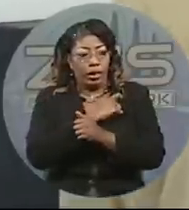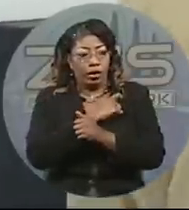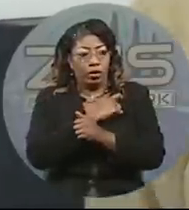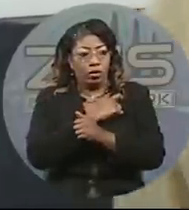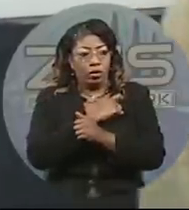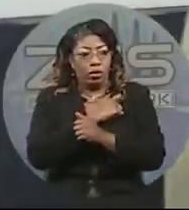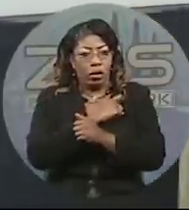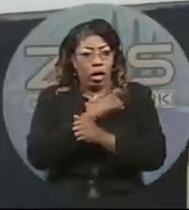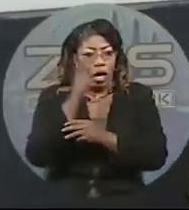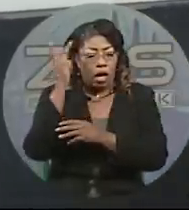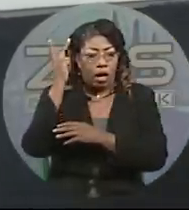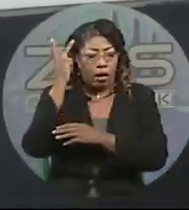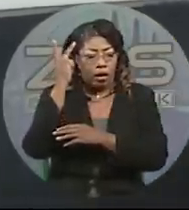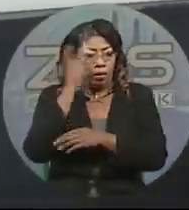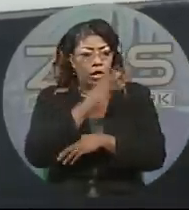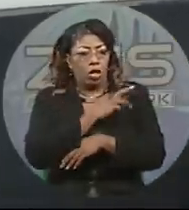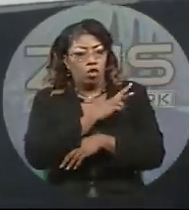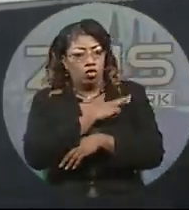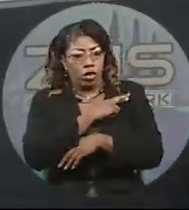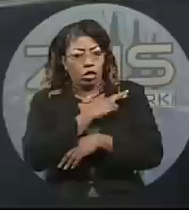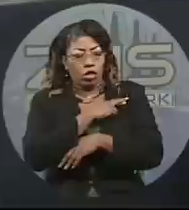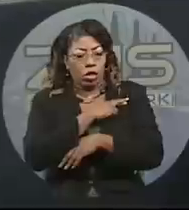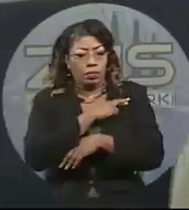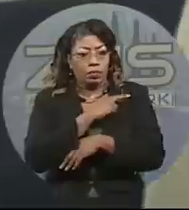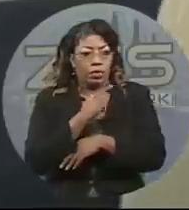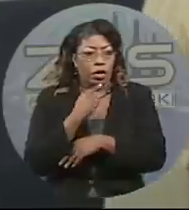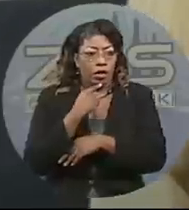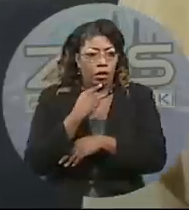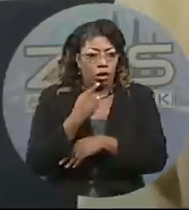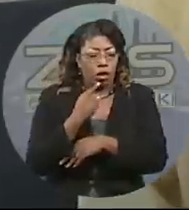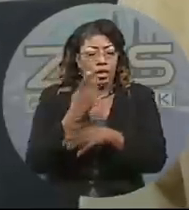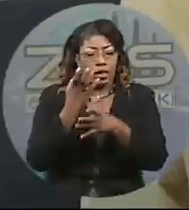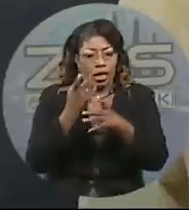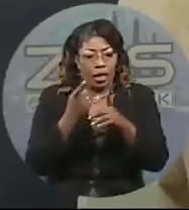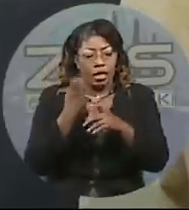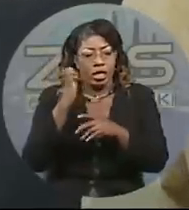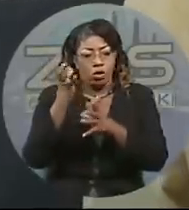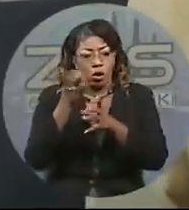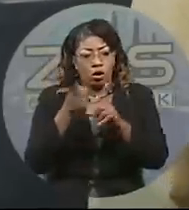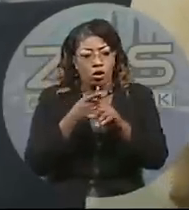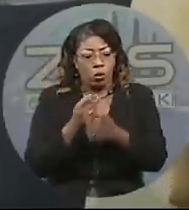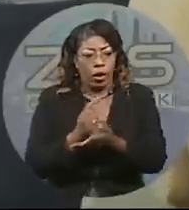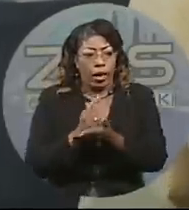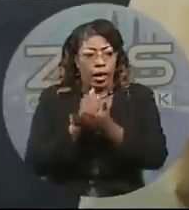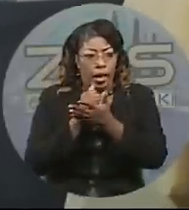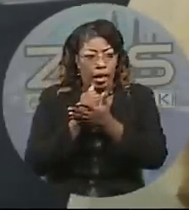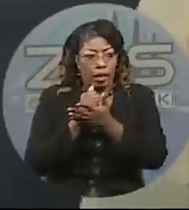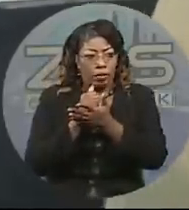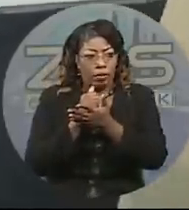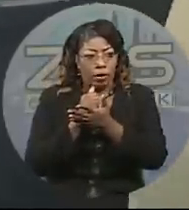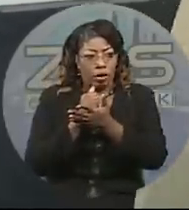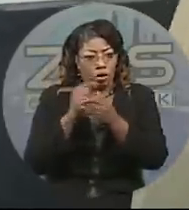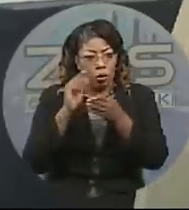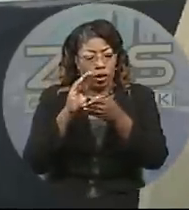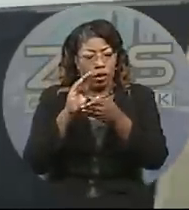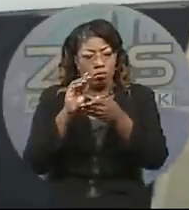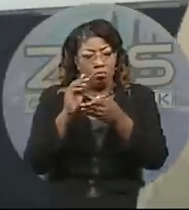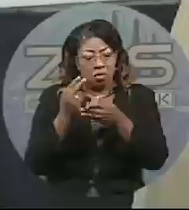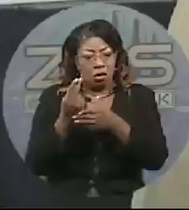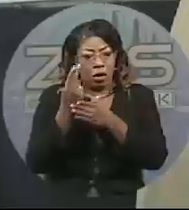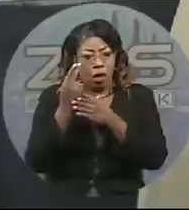ASP Richardson, and expressed our desire to help. And thus we came up with this